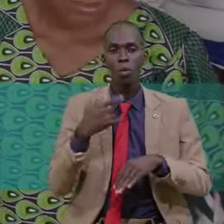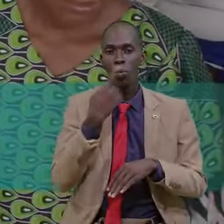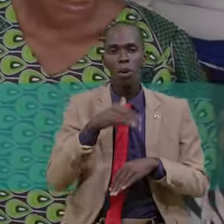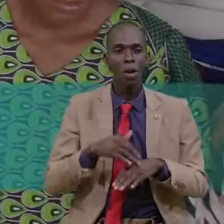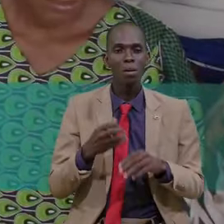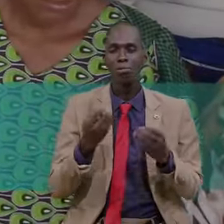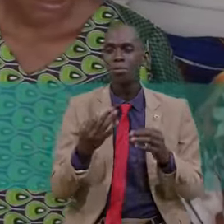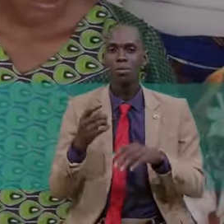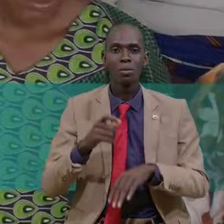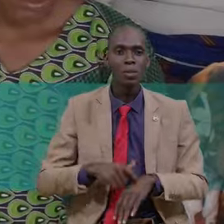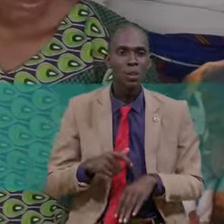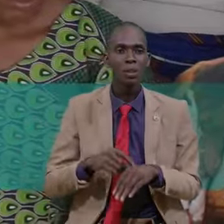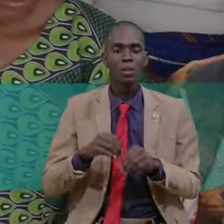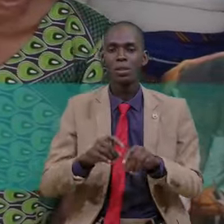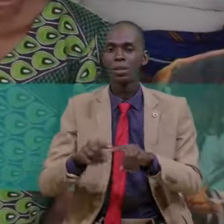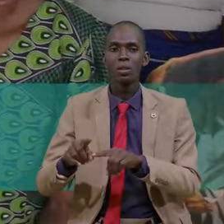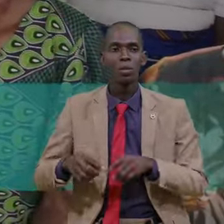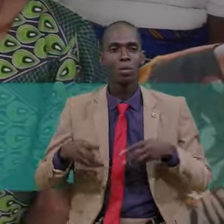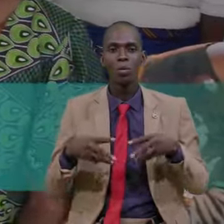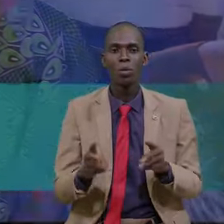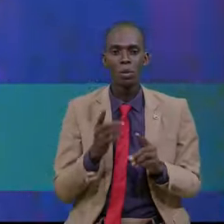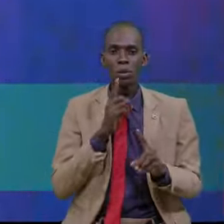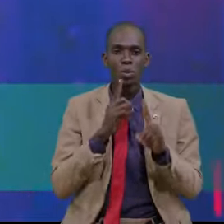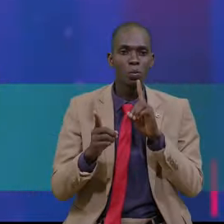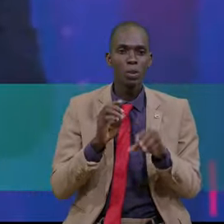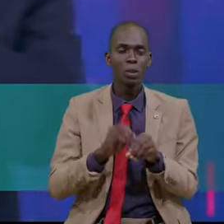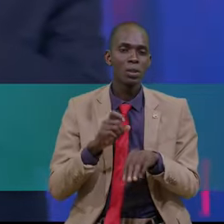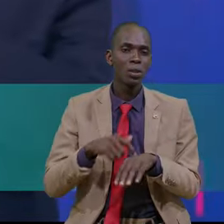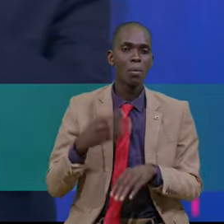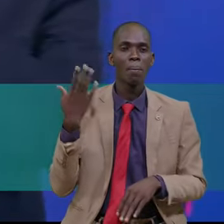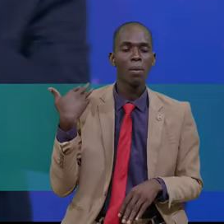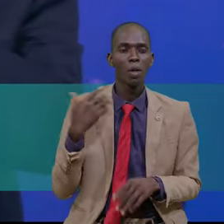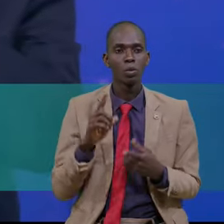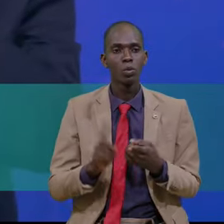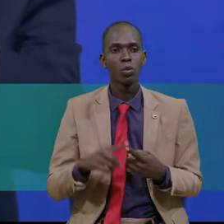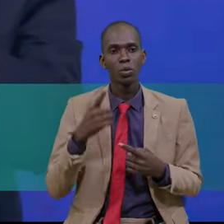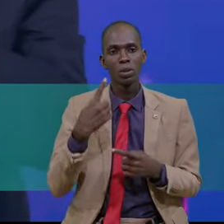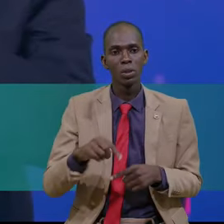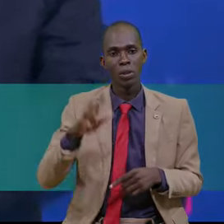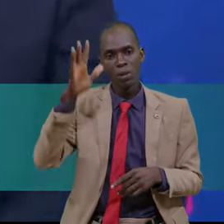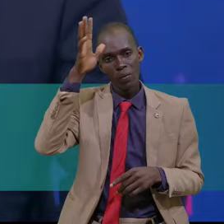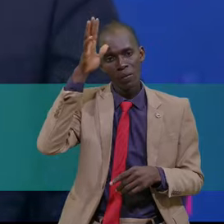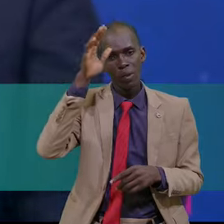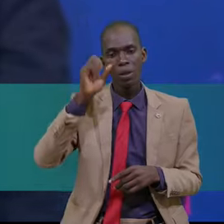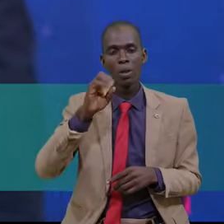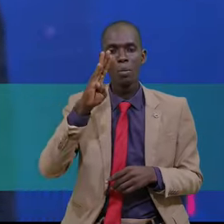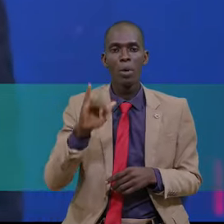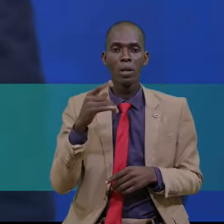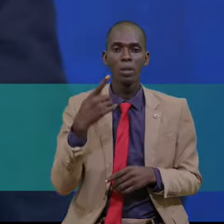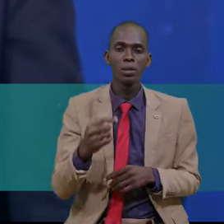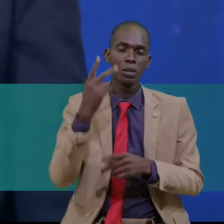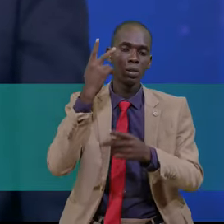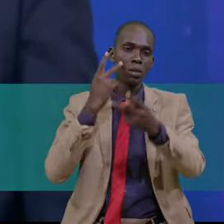ver man speak in time pass unto unto the H fathers